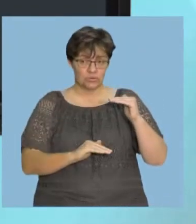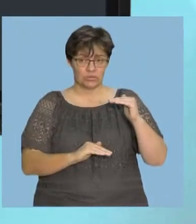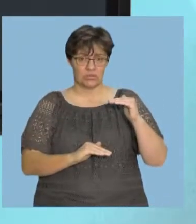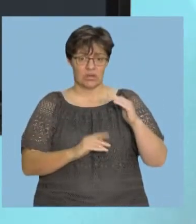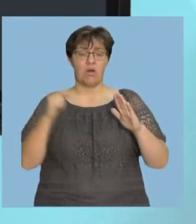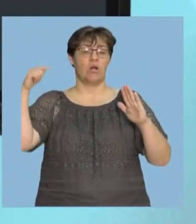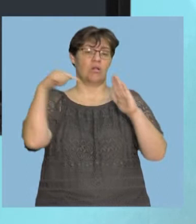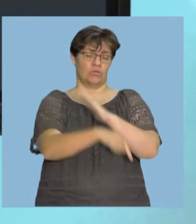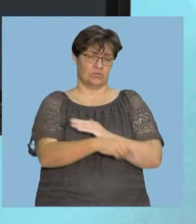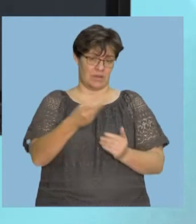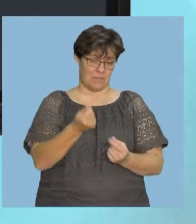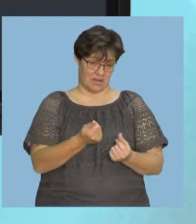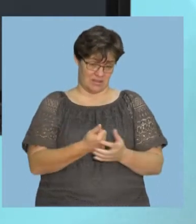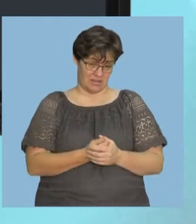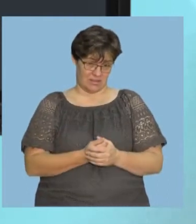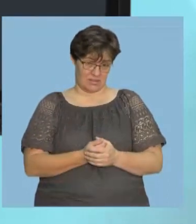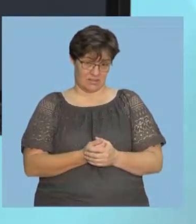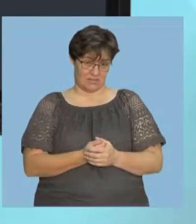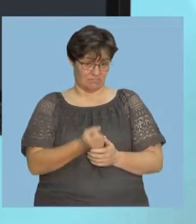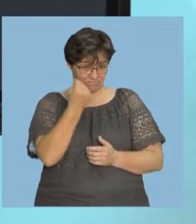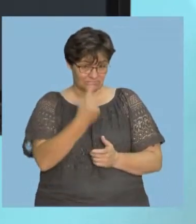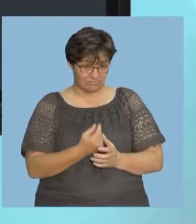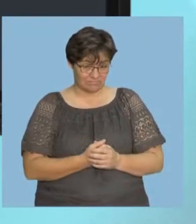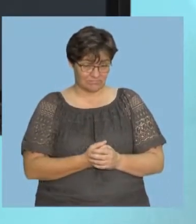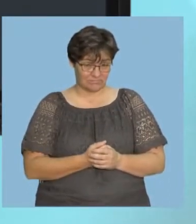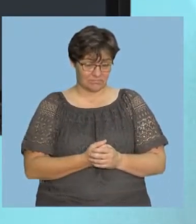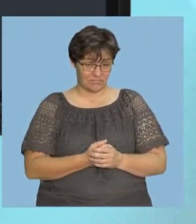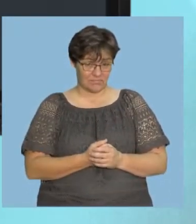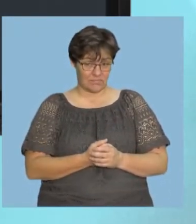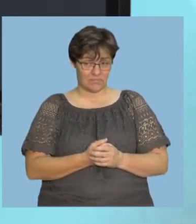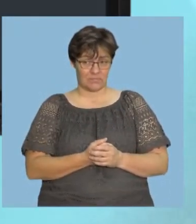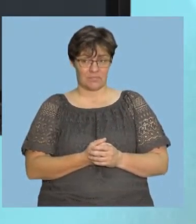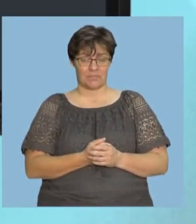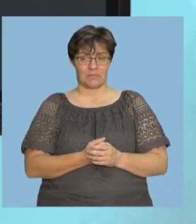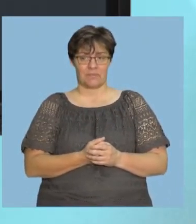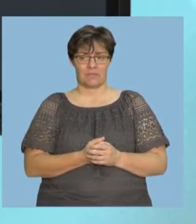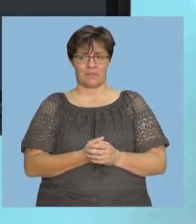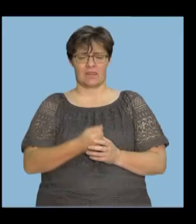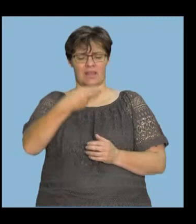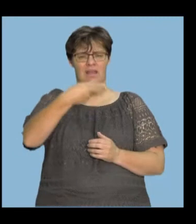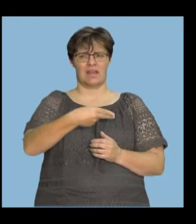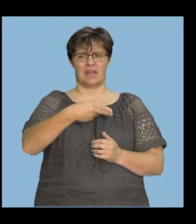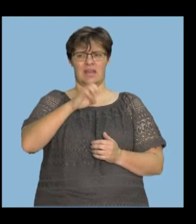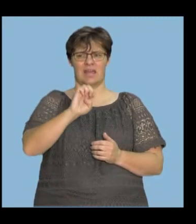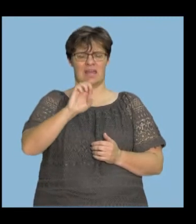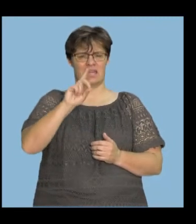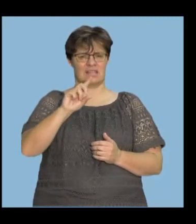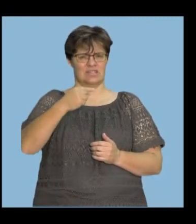of losing the funds. Are we all together? Okay. So what does hedge fund manager